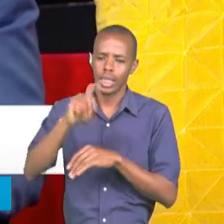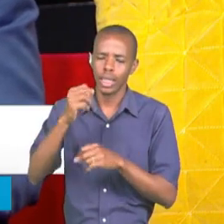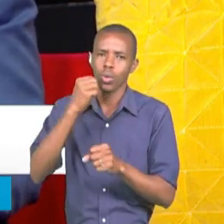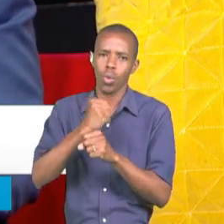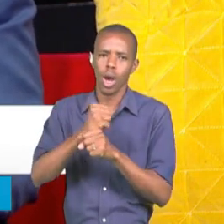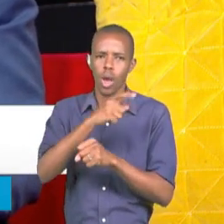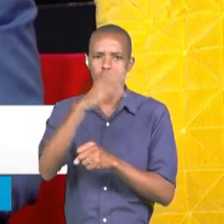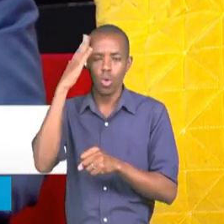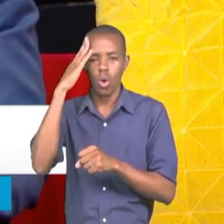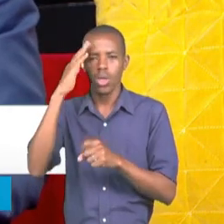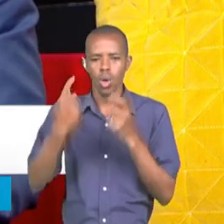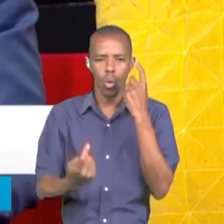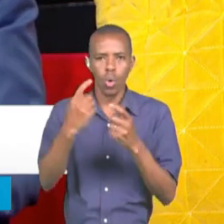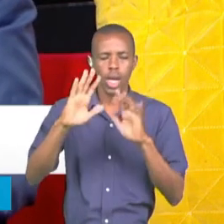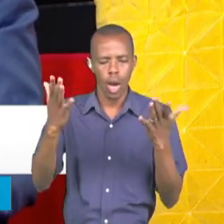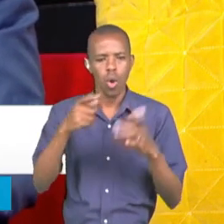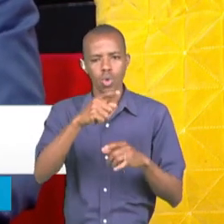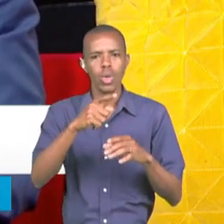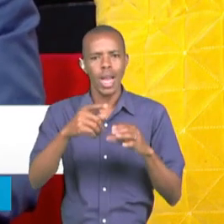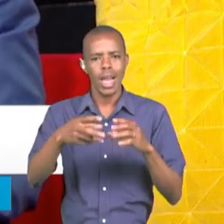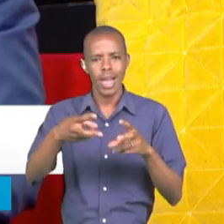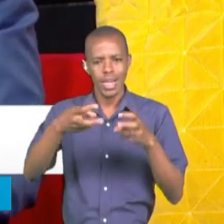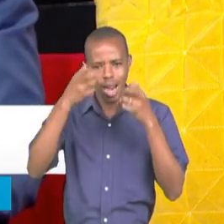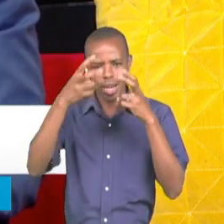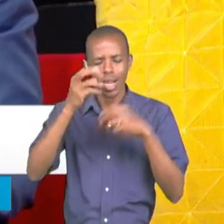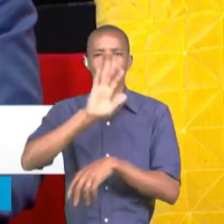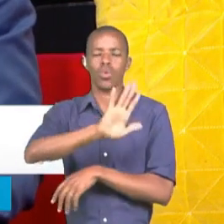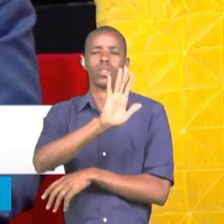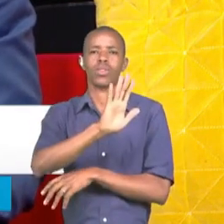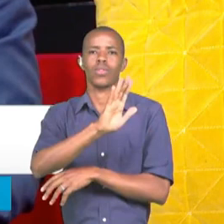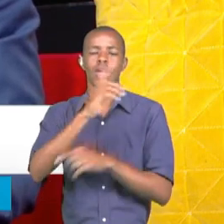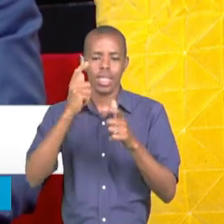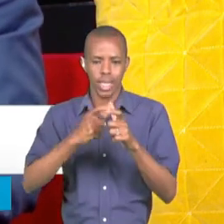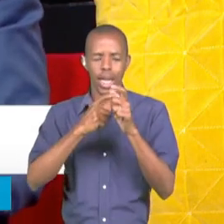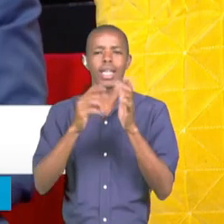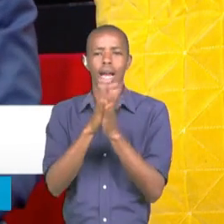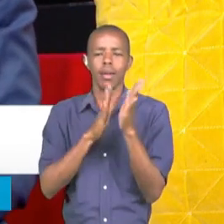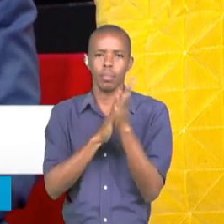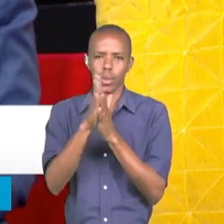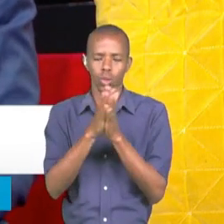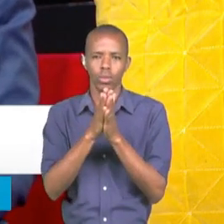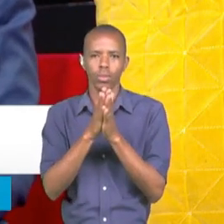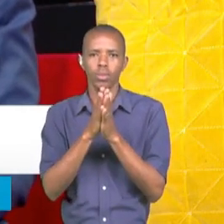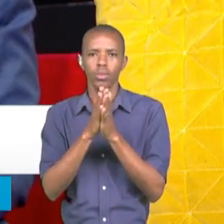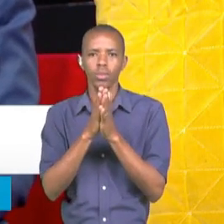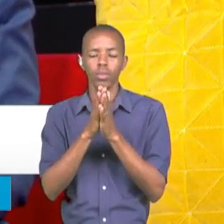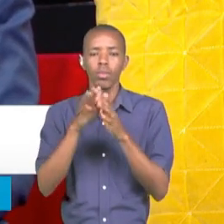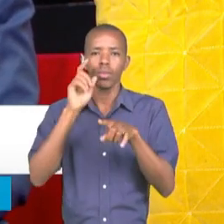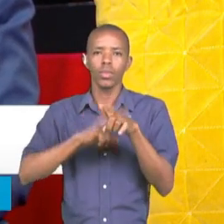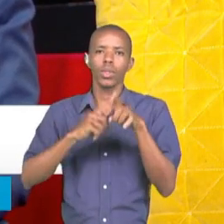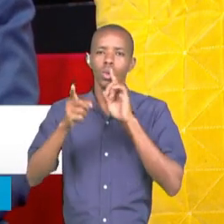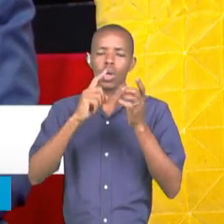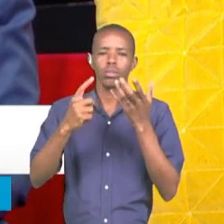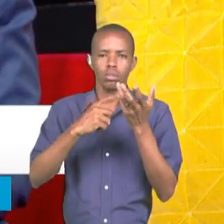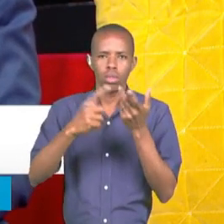know how to cook. You're self-taught and you're doing it so well because it's your talent and it's also a passion. Now, when you talk about statistics